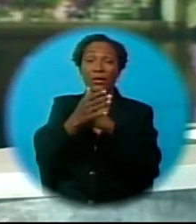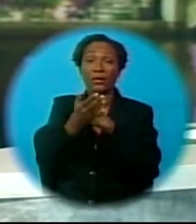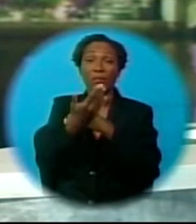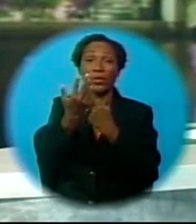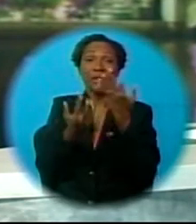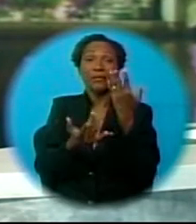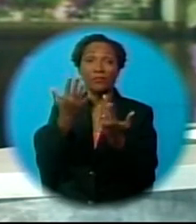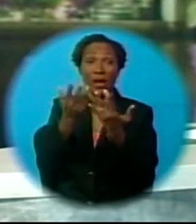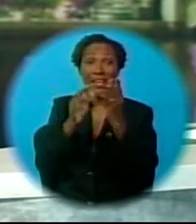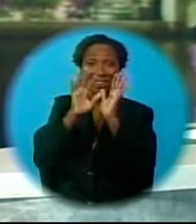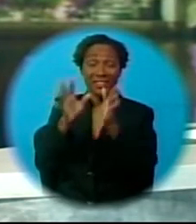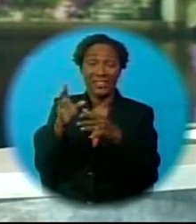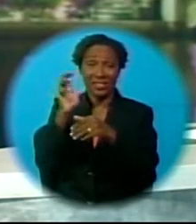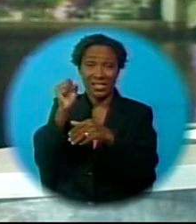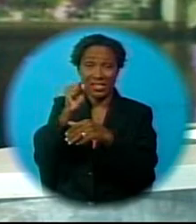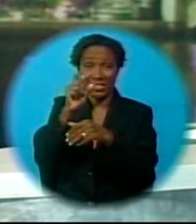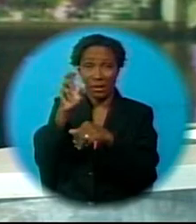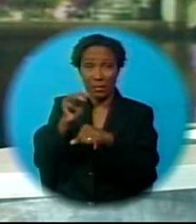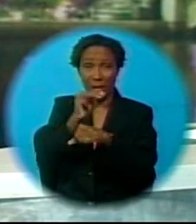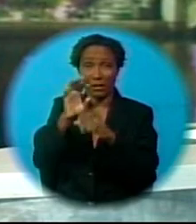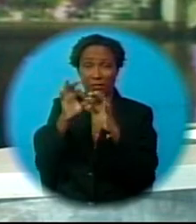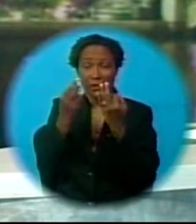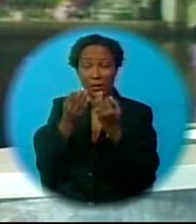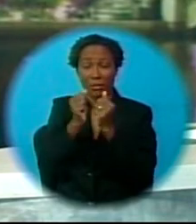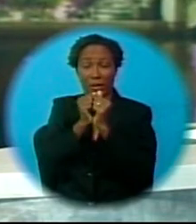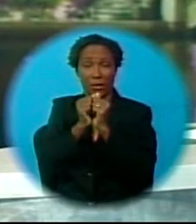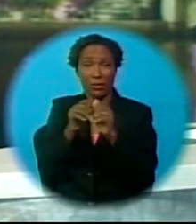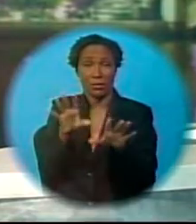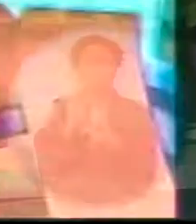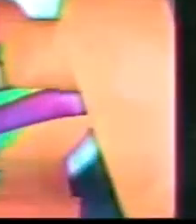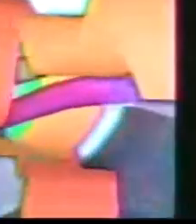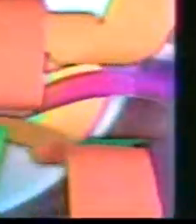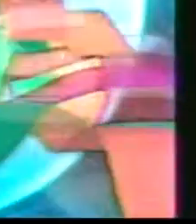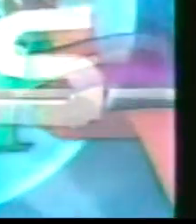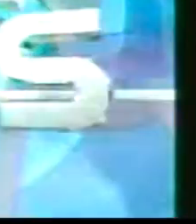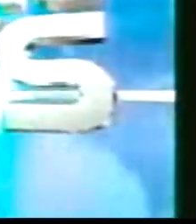leaves a St. Michael family homeless. Stay with us.